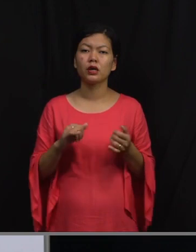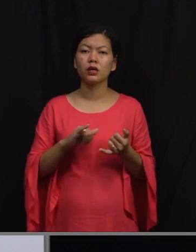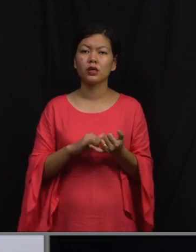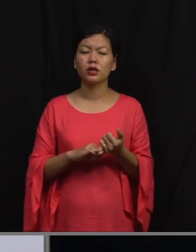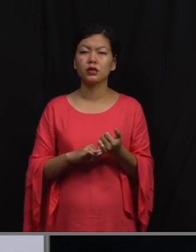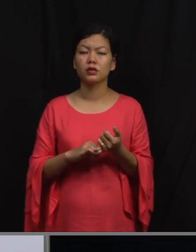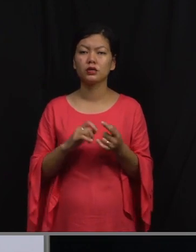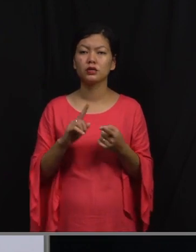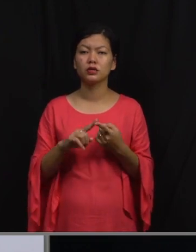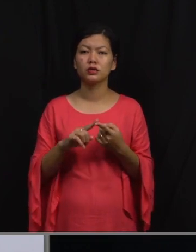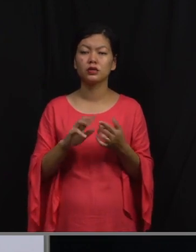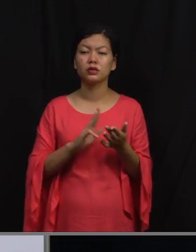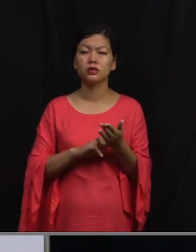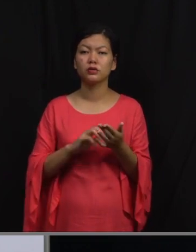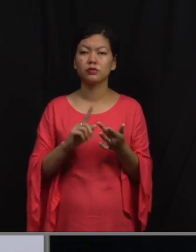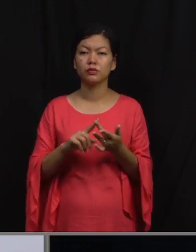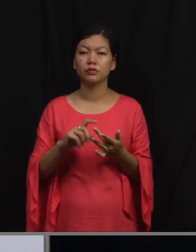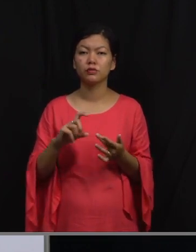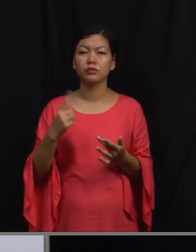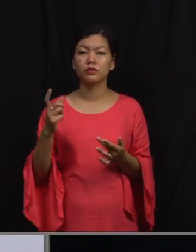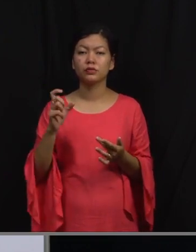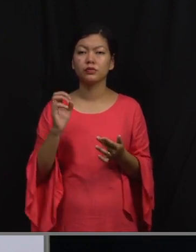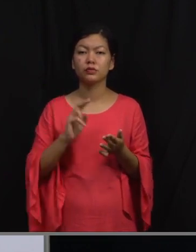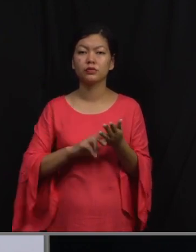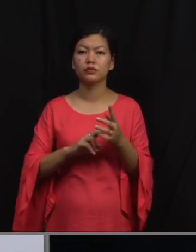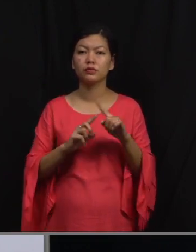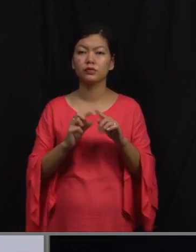right, semiconductors.